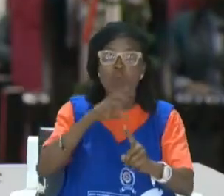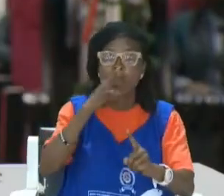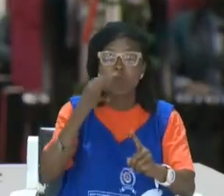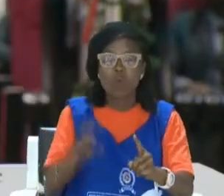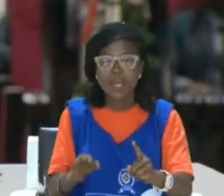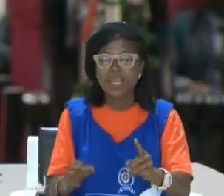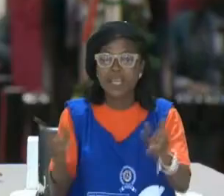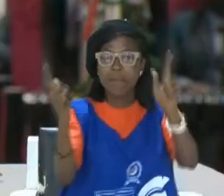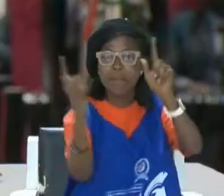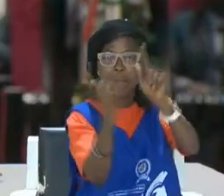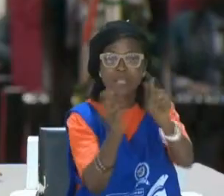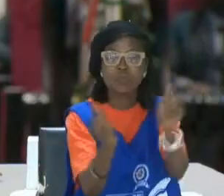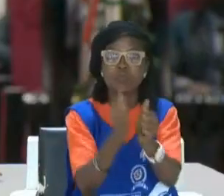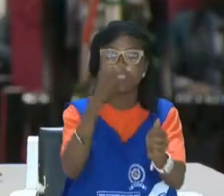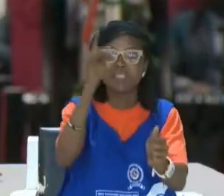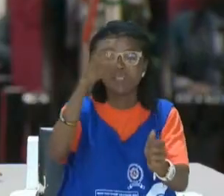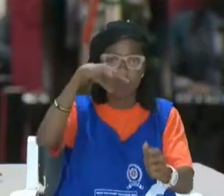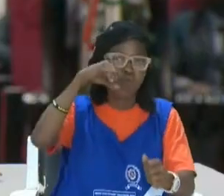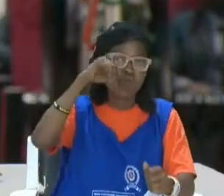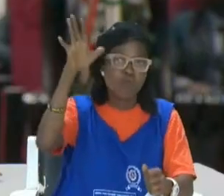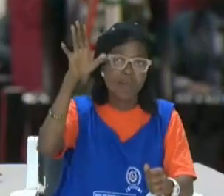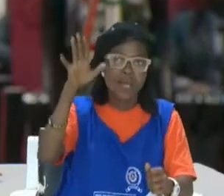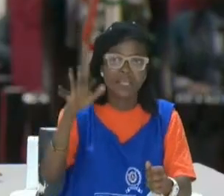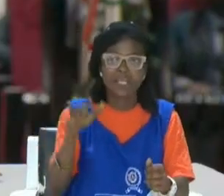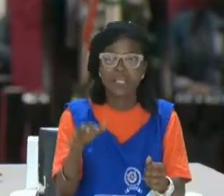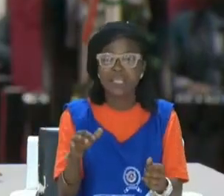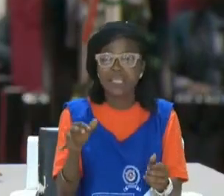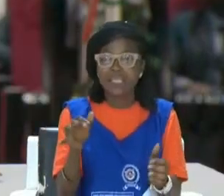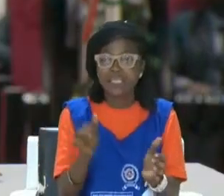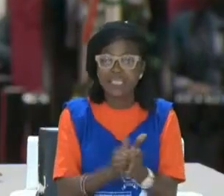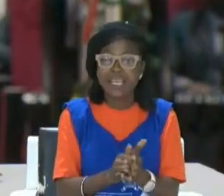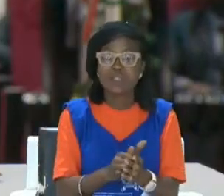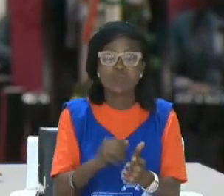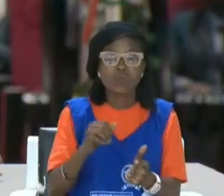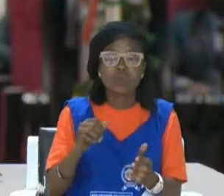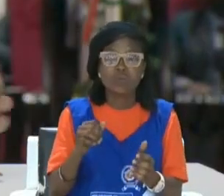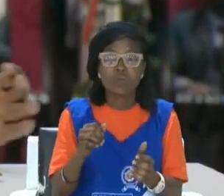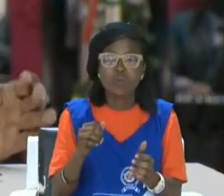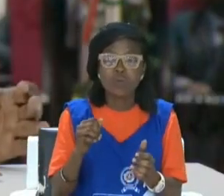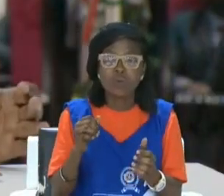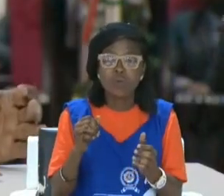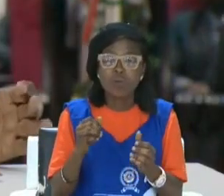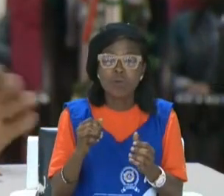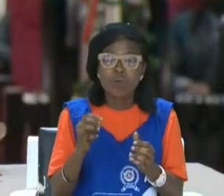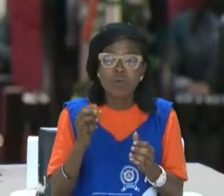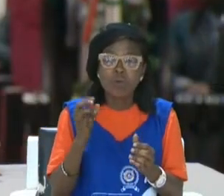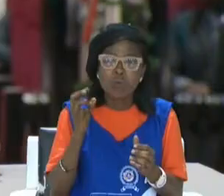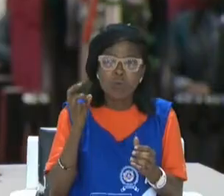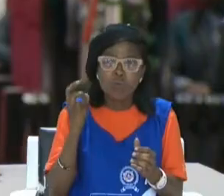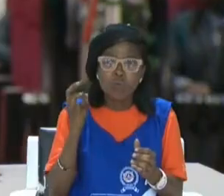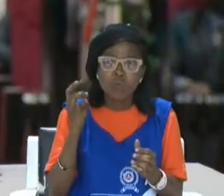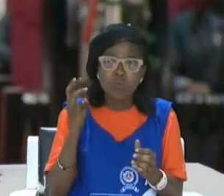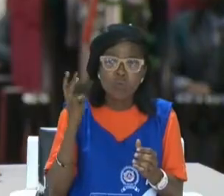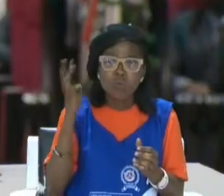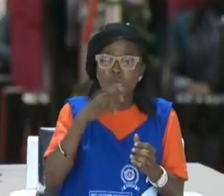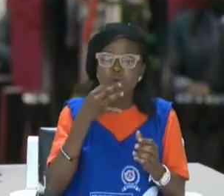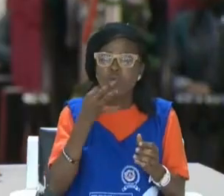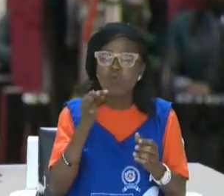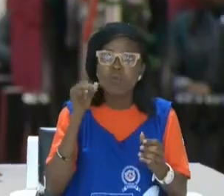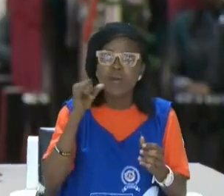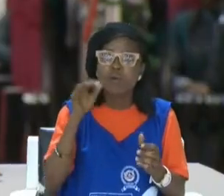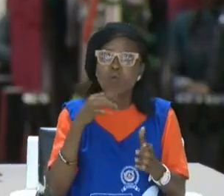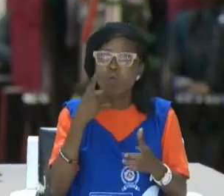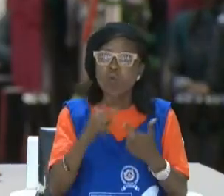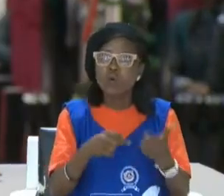woman of Nain, that widow who was going to bury her only son.